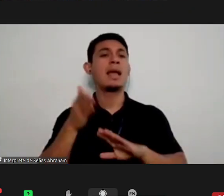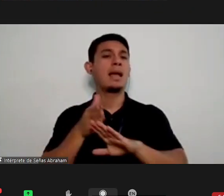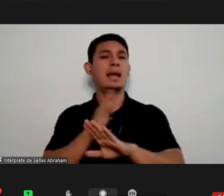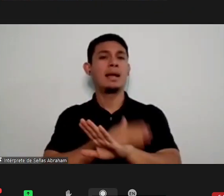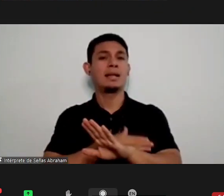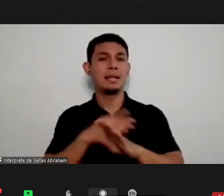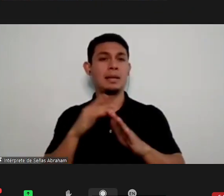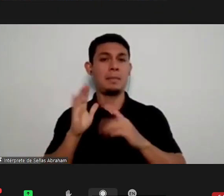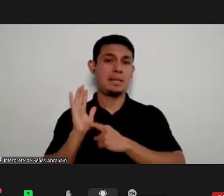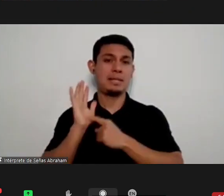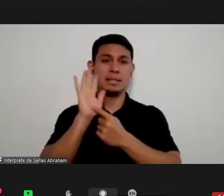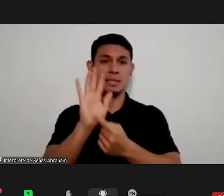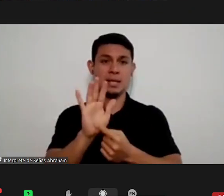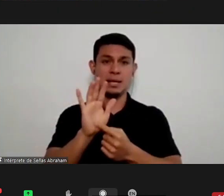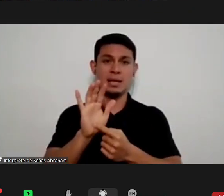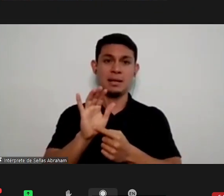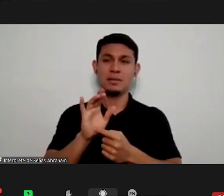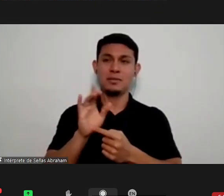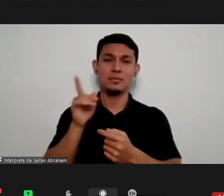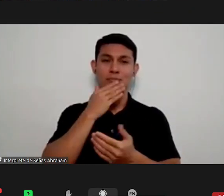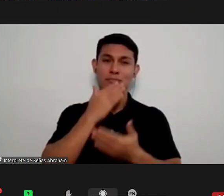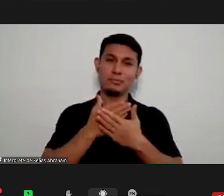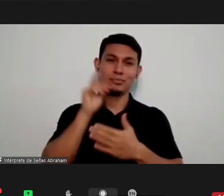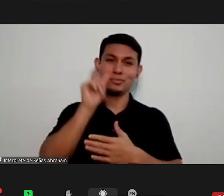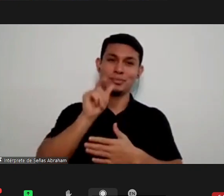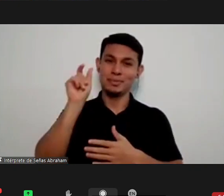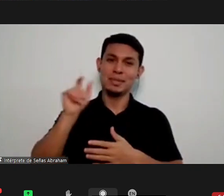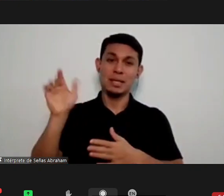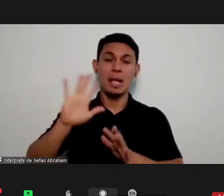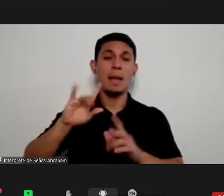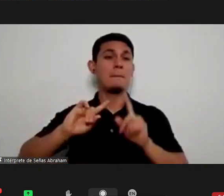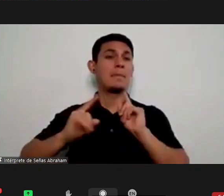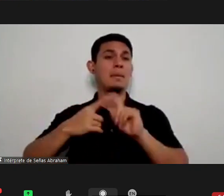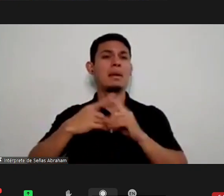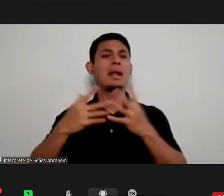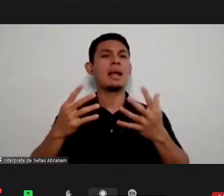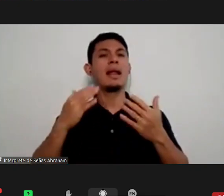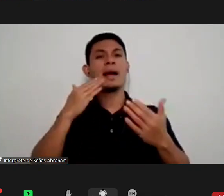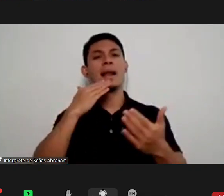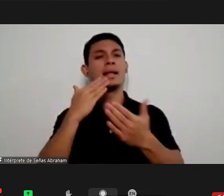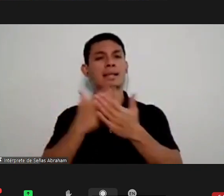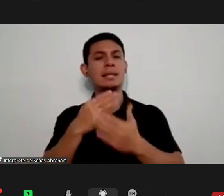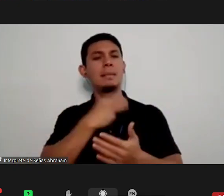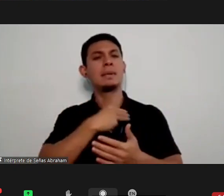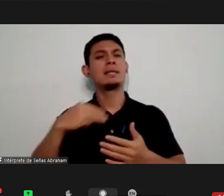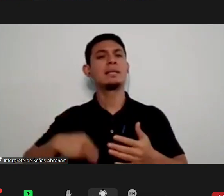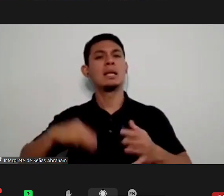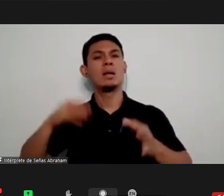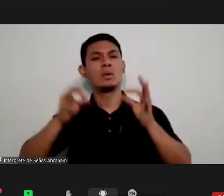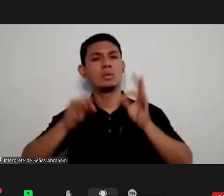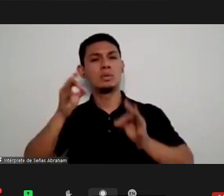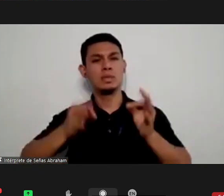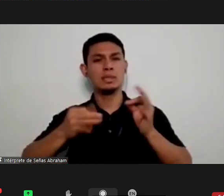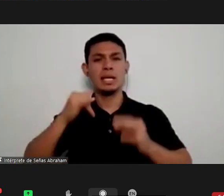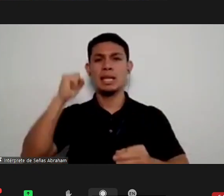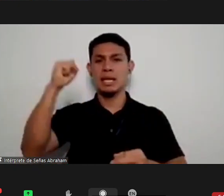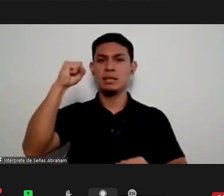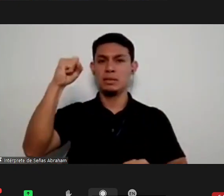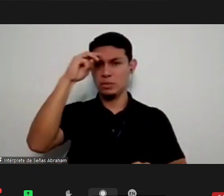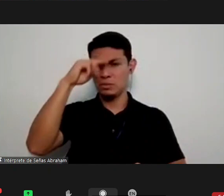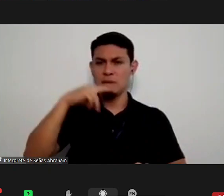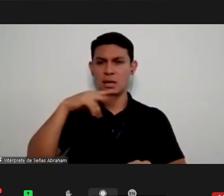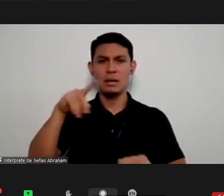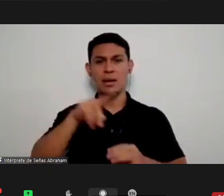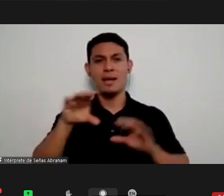before presenting our distinguished panel members i would like in the first place to thank the minister uh for